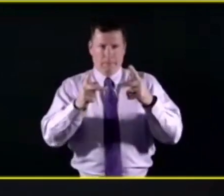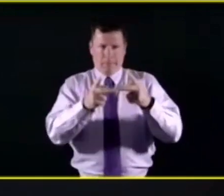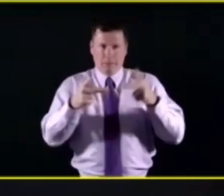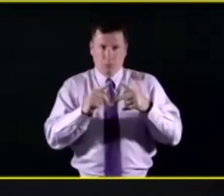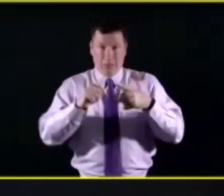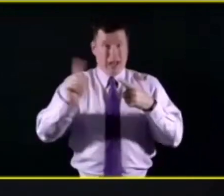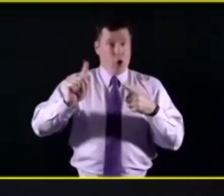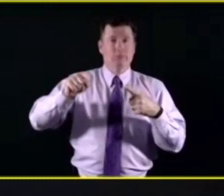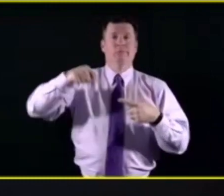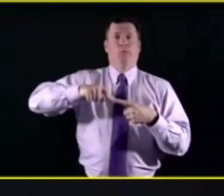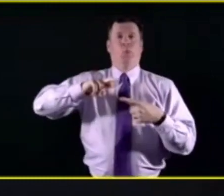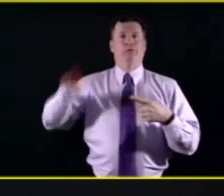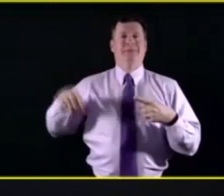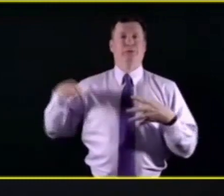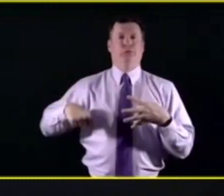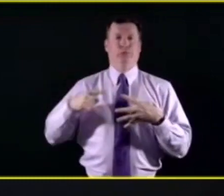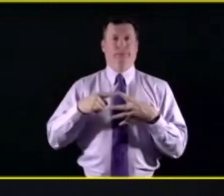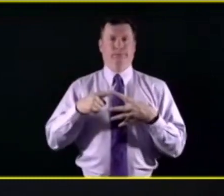you, it's Dr. Ed Walsh.